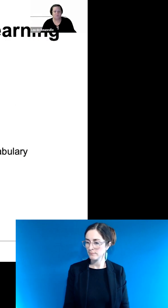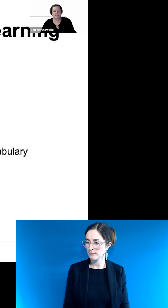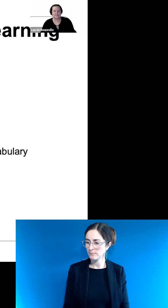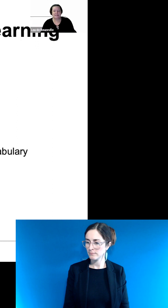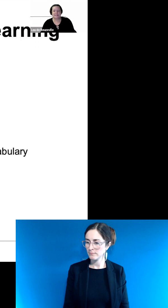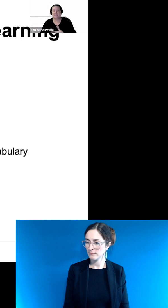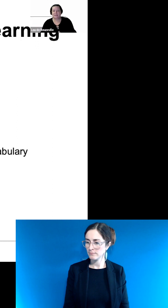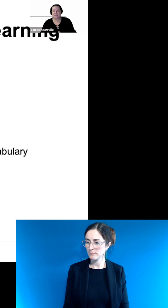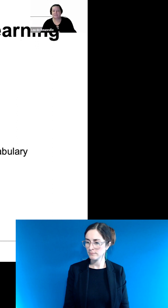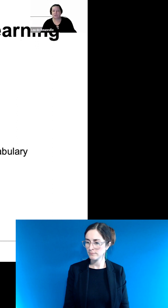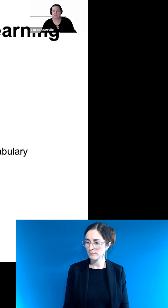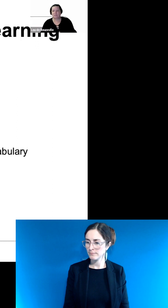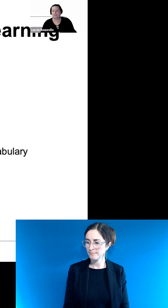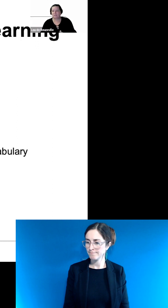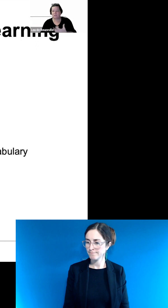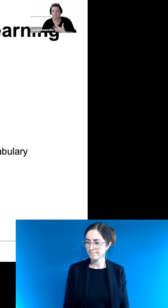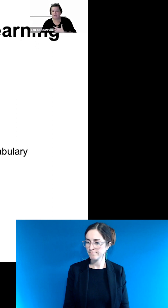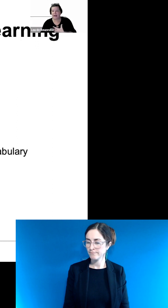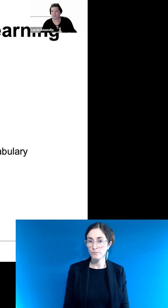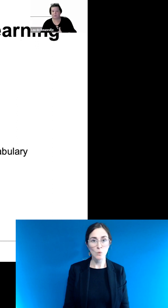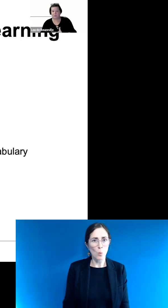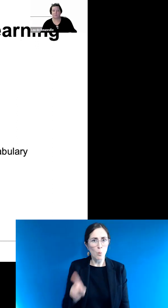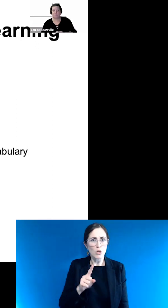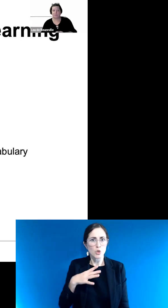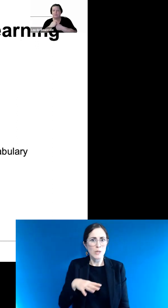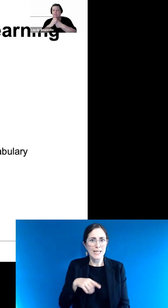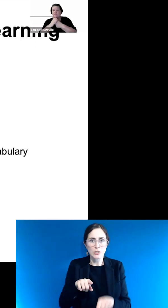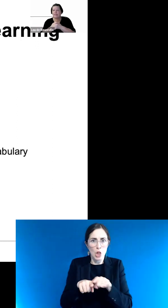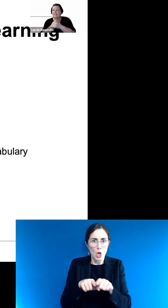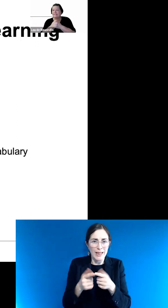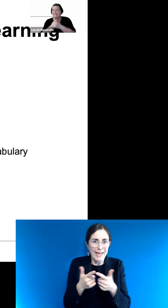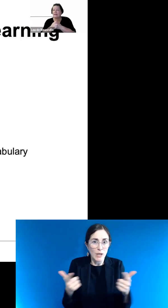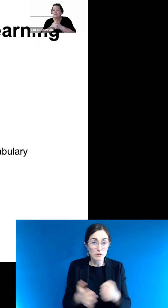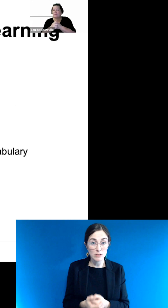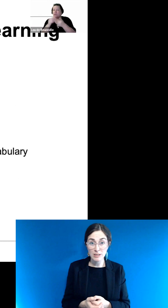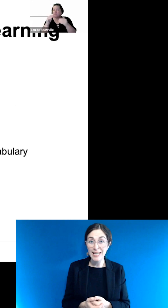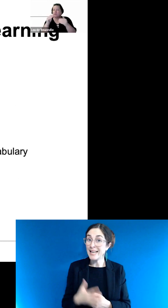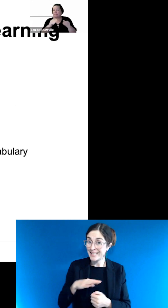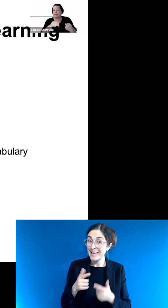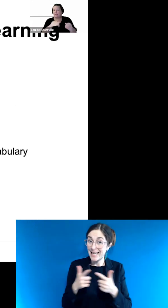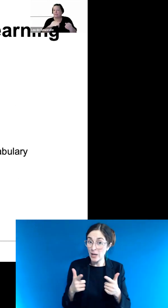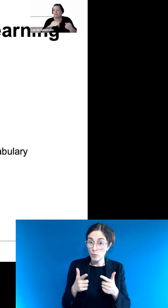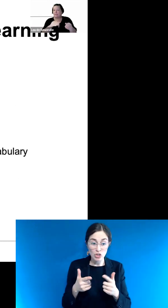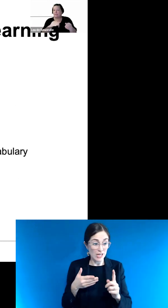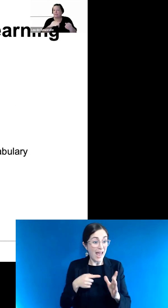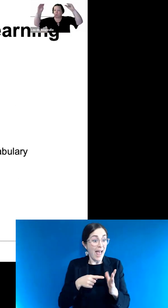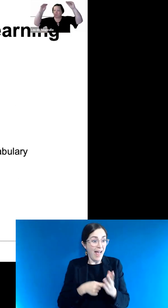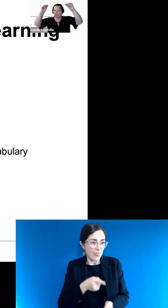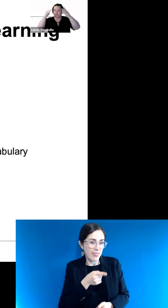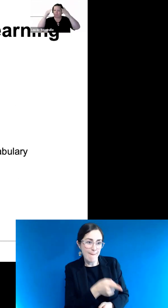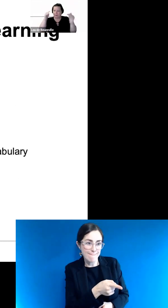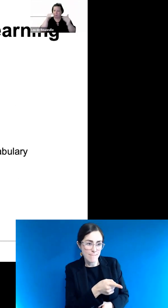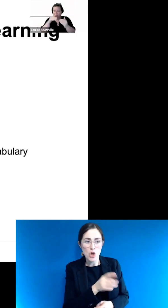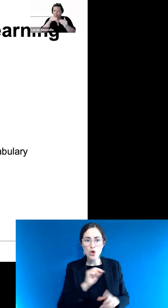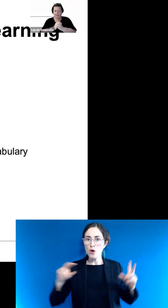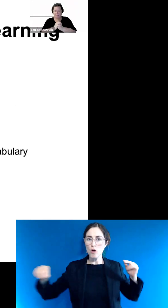So what is necessary and sufficient to actually learn language? Kids need language directed at them, not just talked around them,